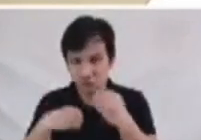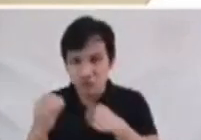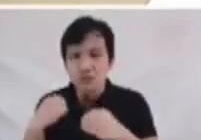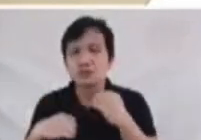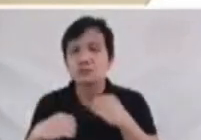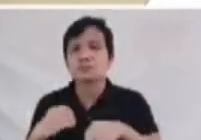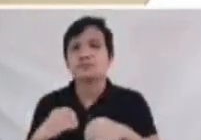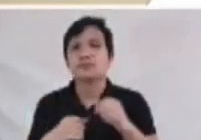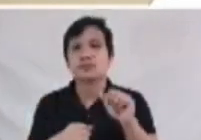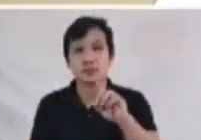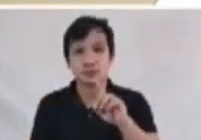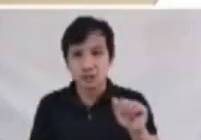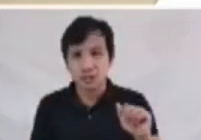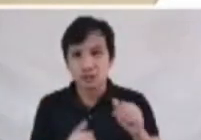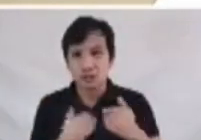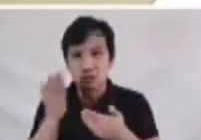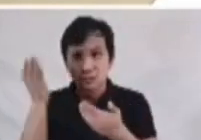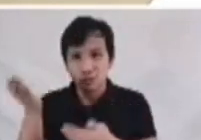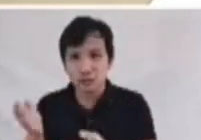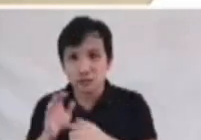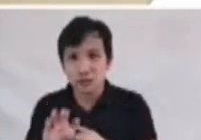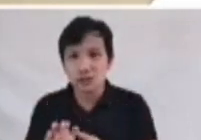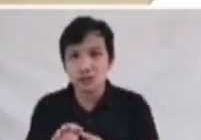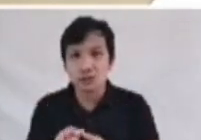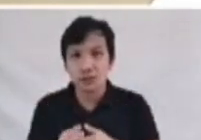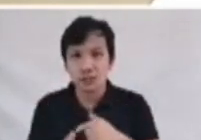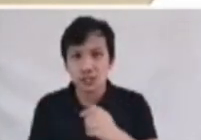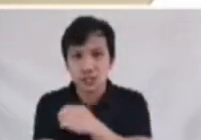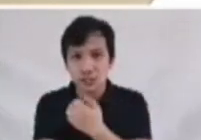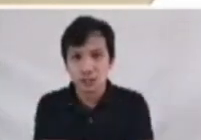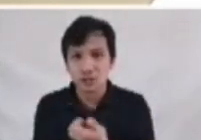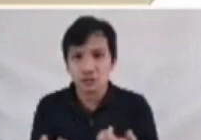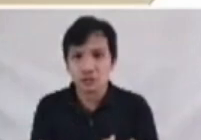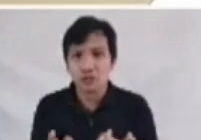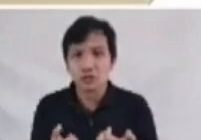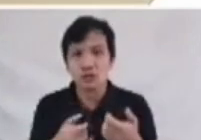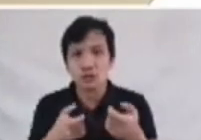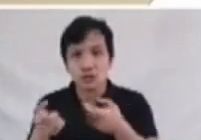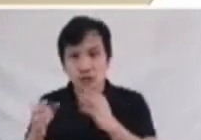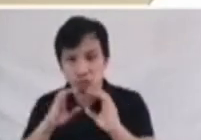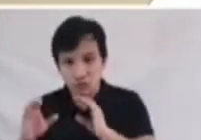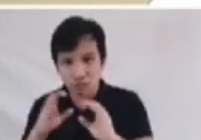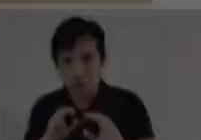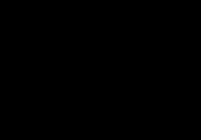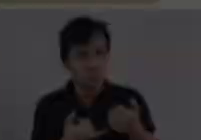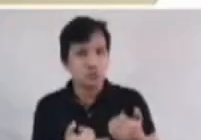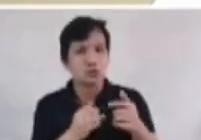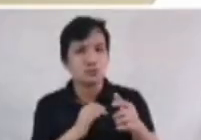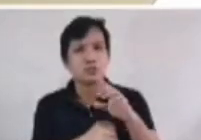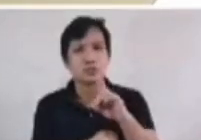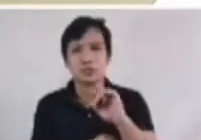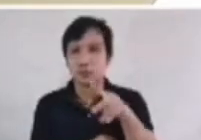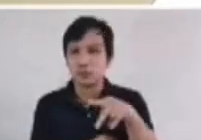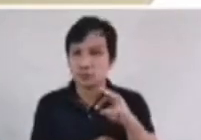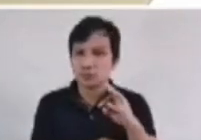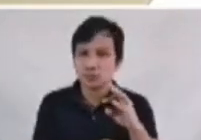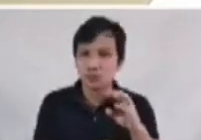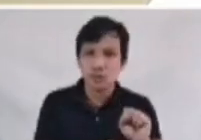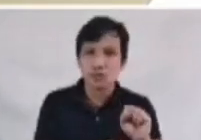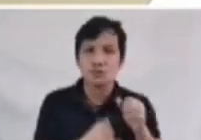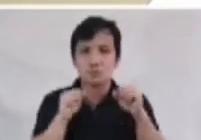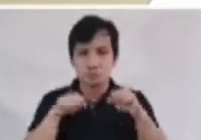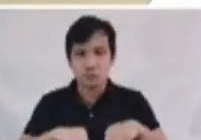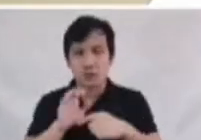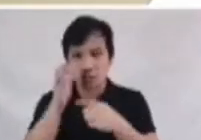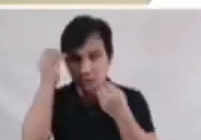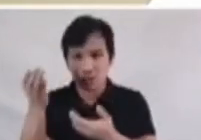DPWH ay po pwede na rin pumunta doon sa kanilang mga lugar na pinagtatrabahuhan. Pinayagan din po